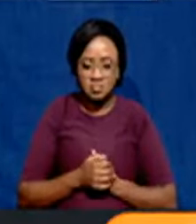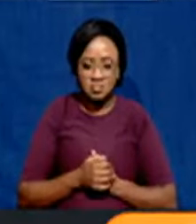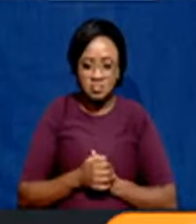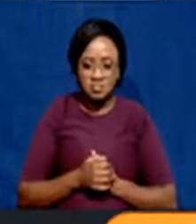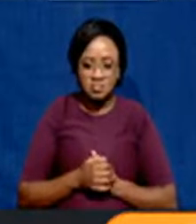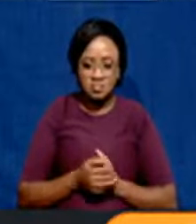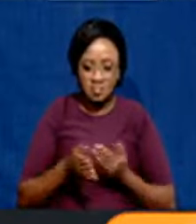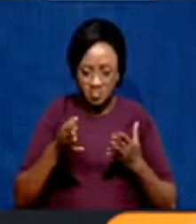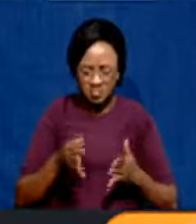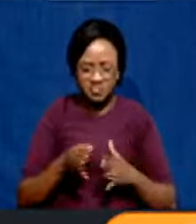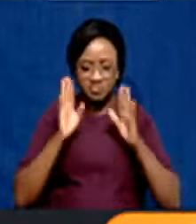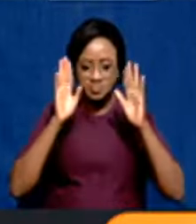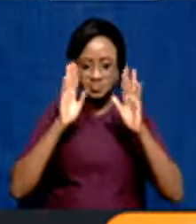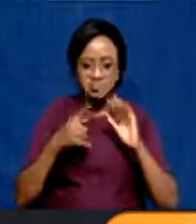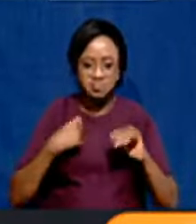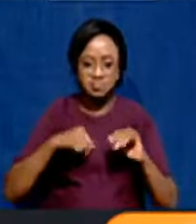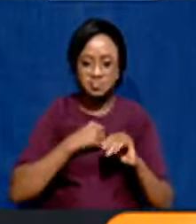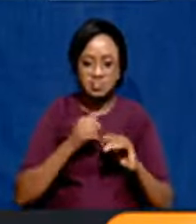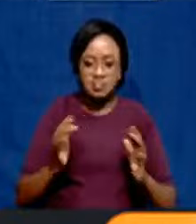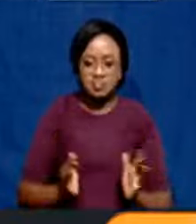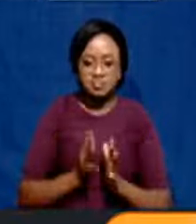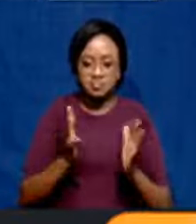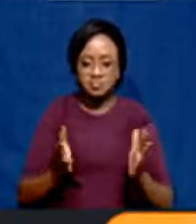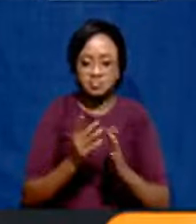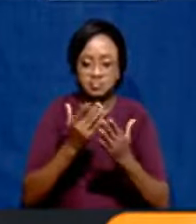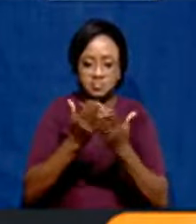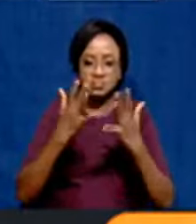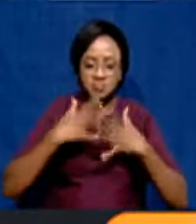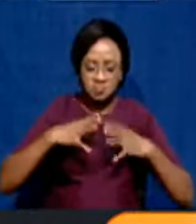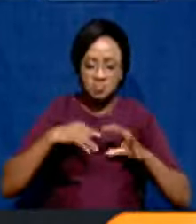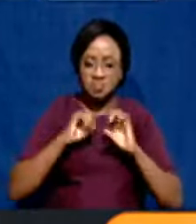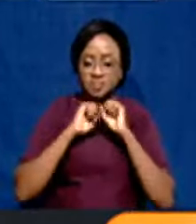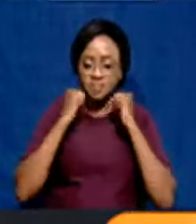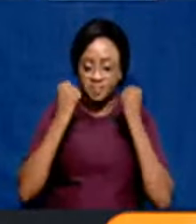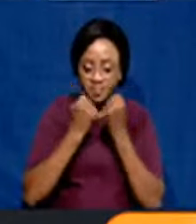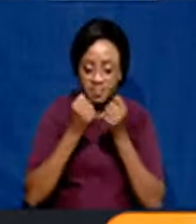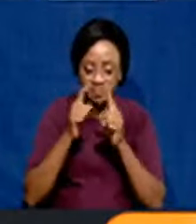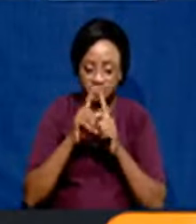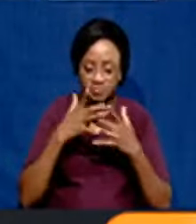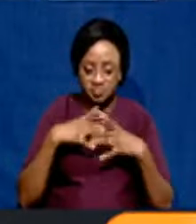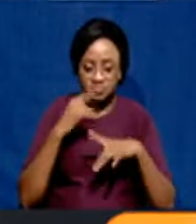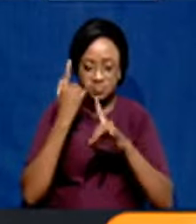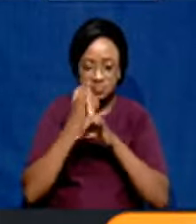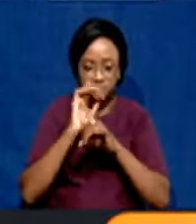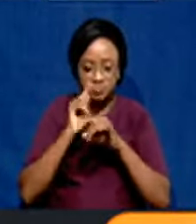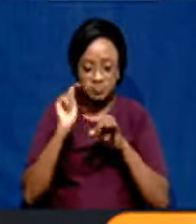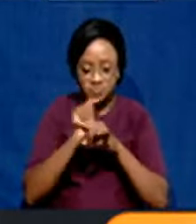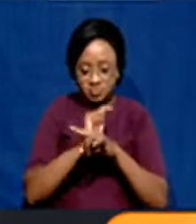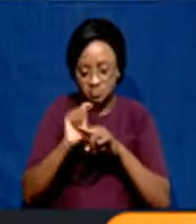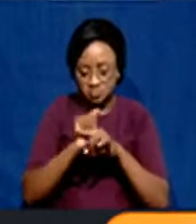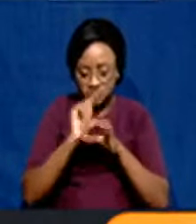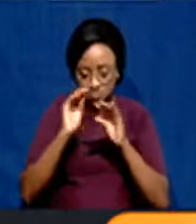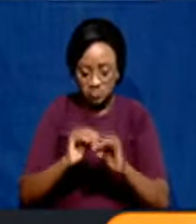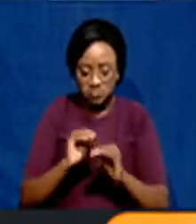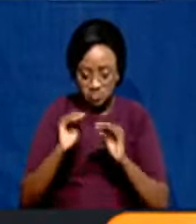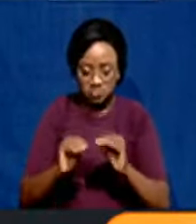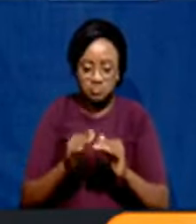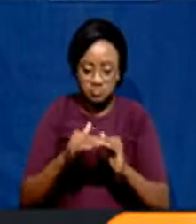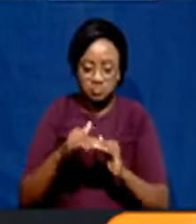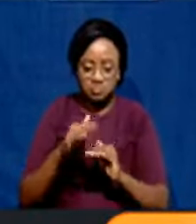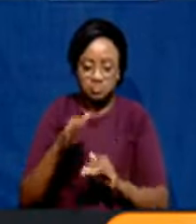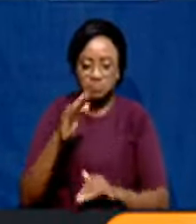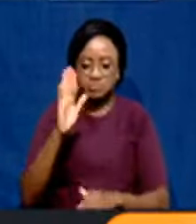now a more deliberate effort by everyone in the society, but also in the authorities, to be in a position to nurture more, so